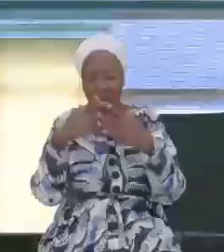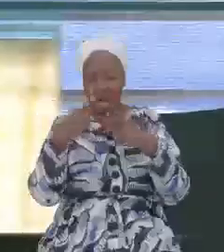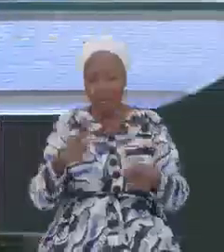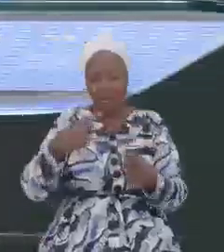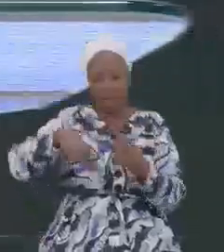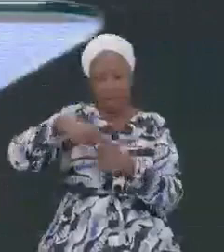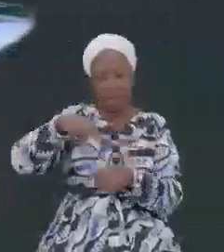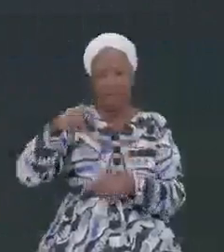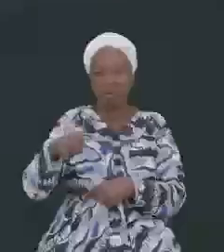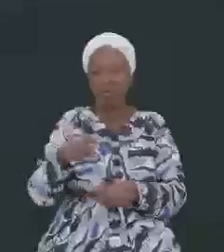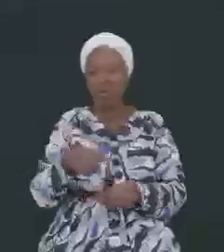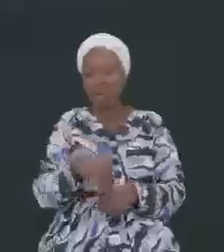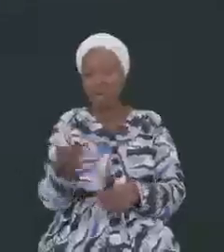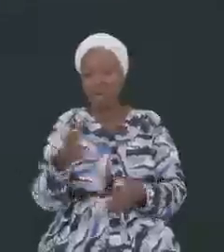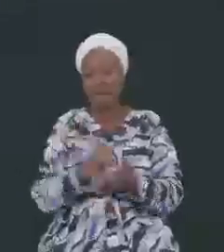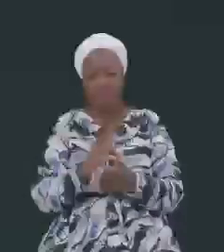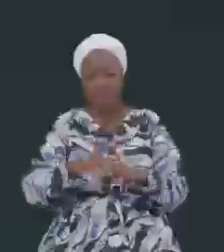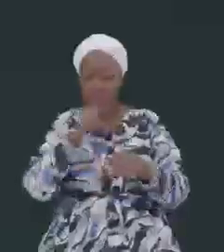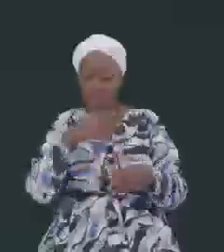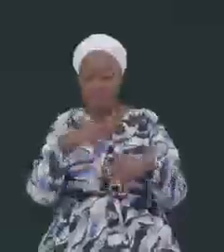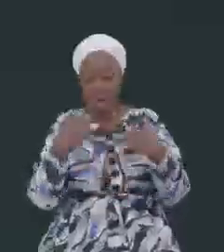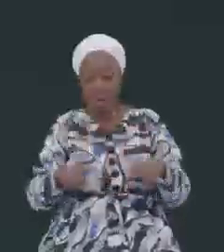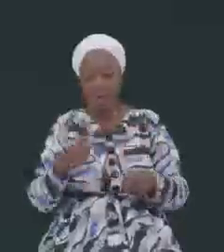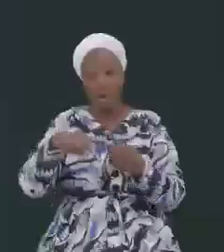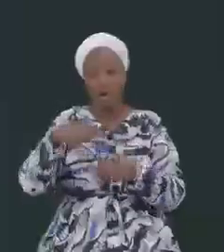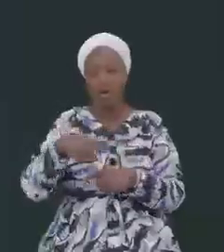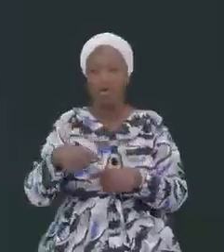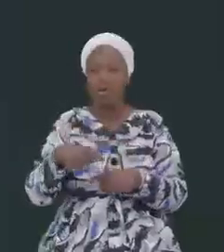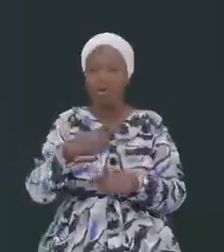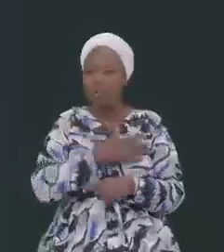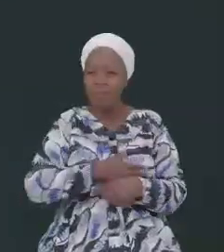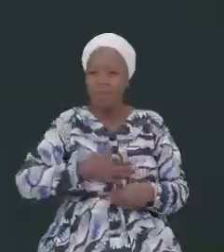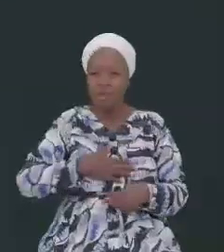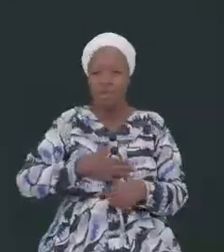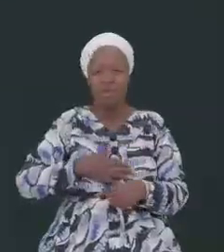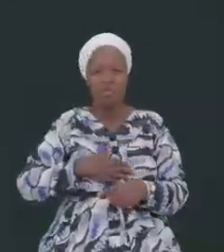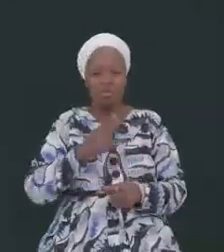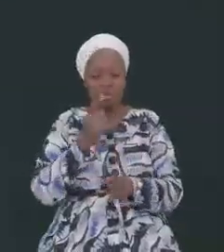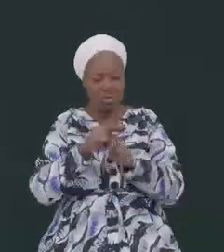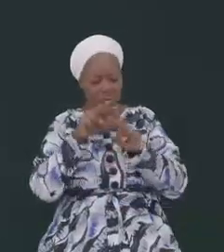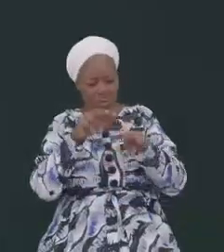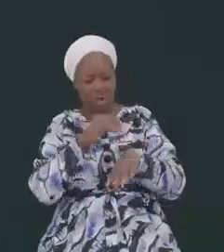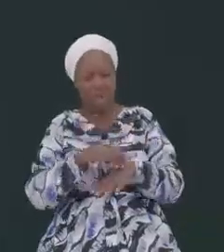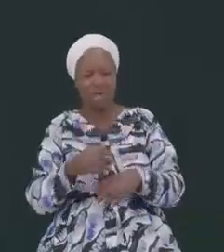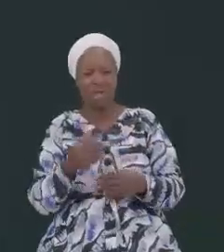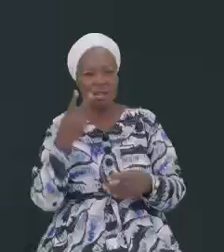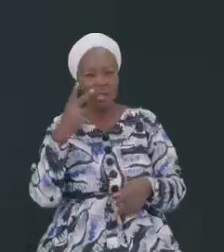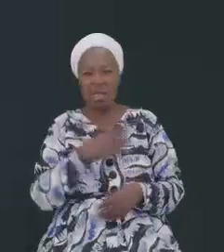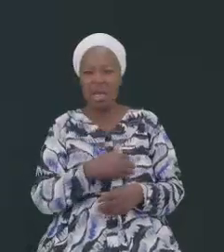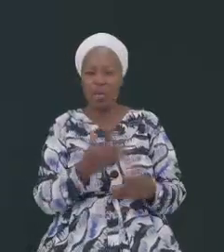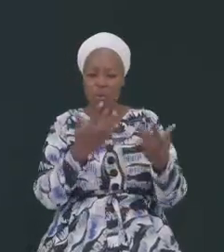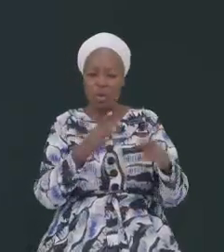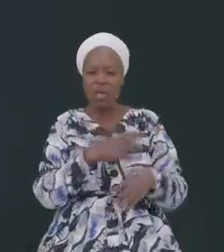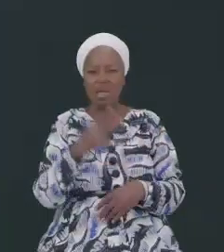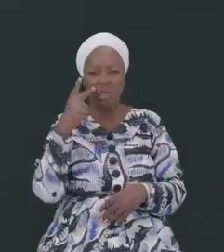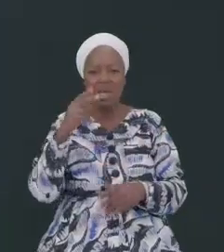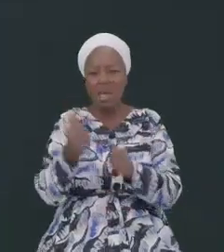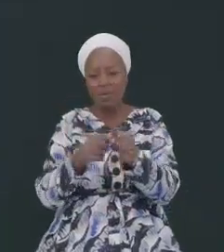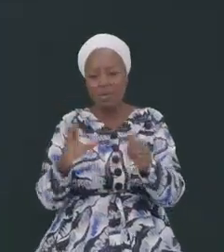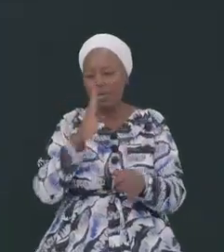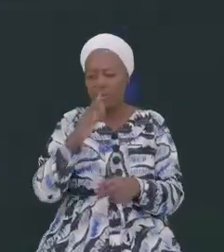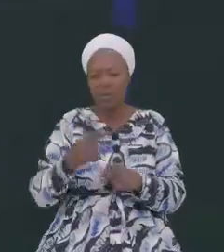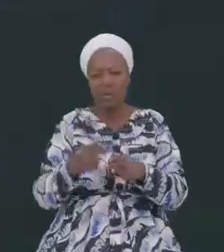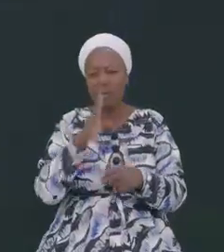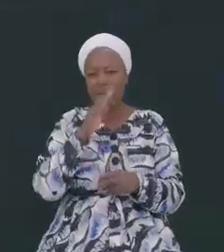you, whatever does not happen around you, just look and see. Just wait and see. Everything will soon be